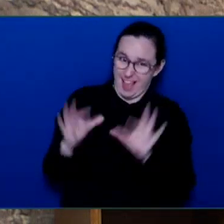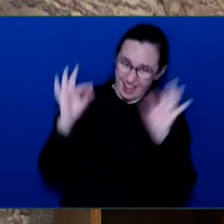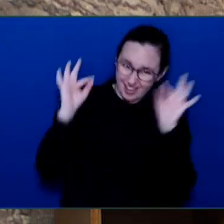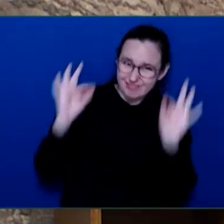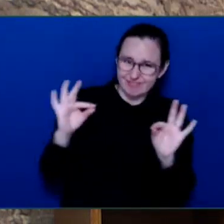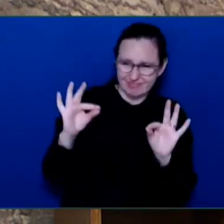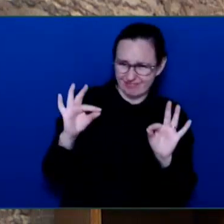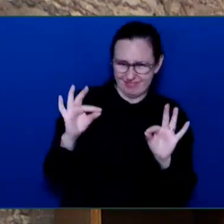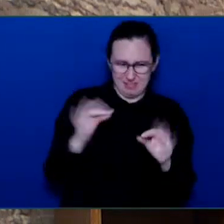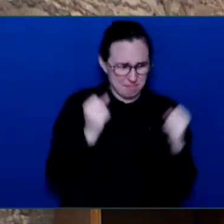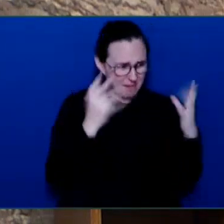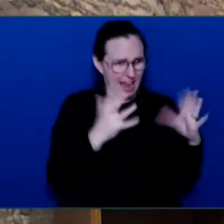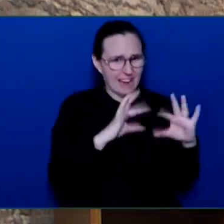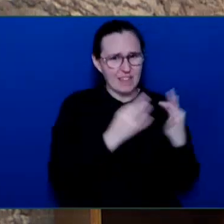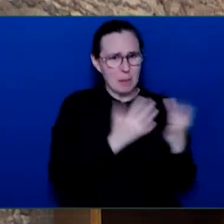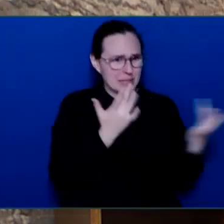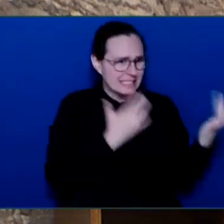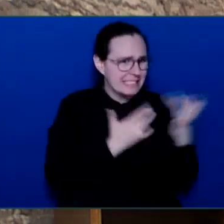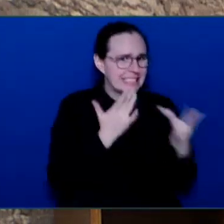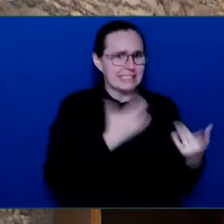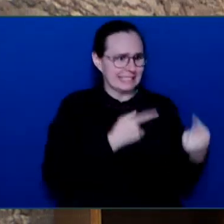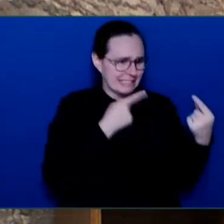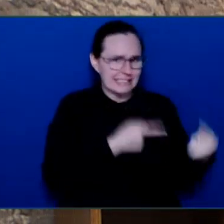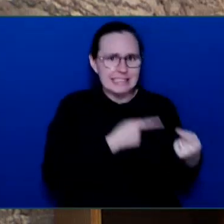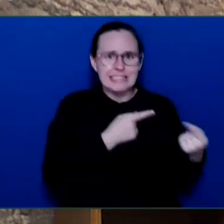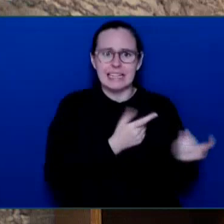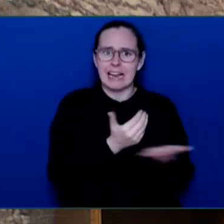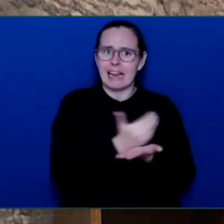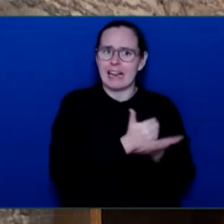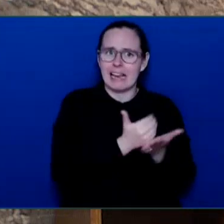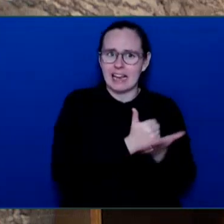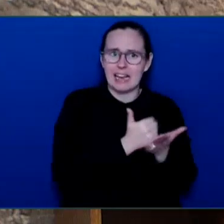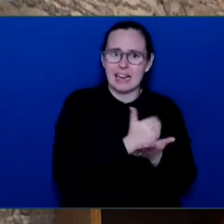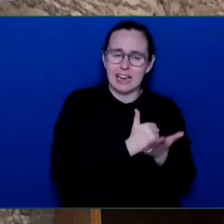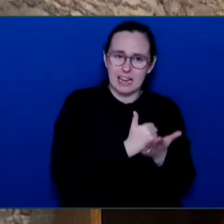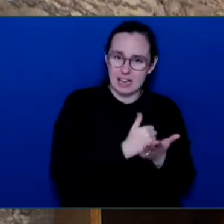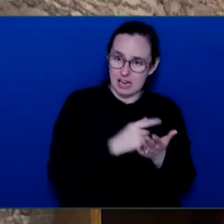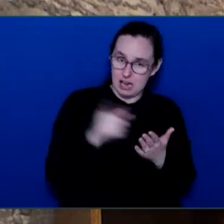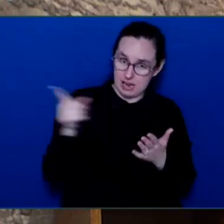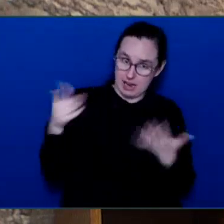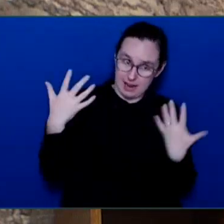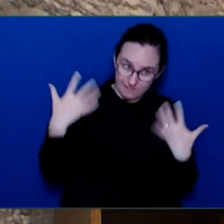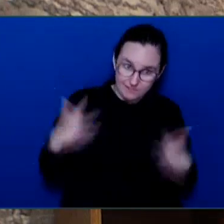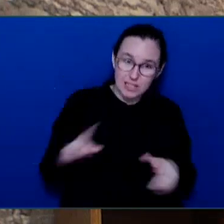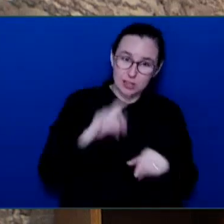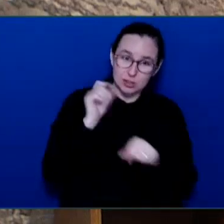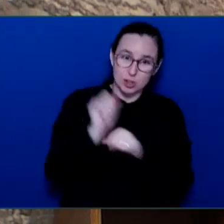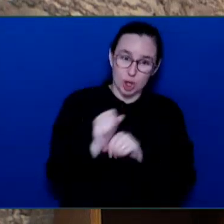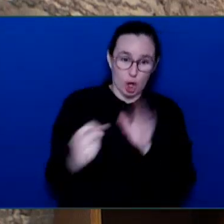are actually going up under this government. Now, as the Premier doubles the government's